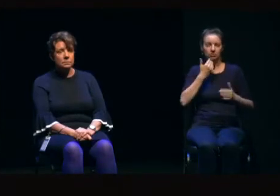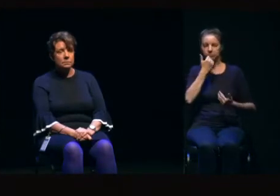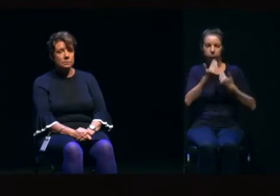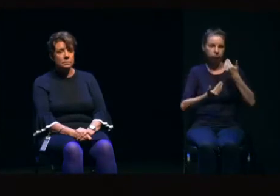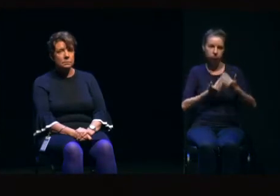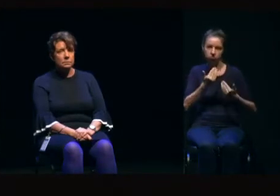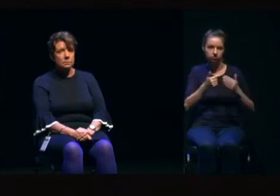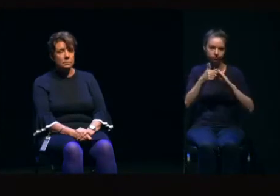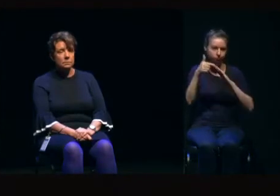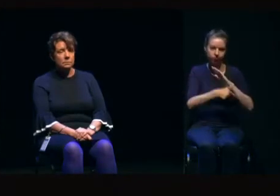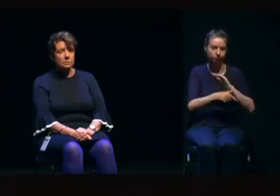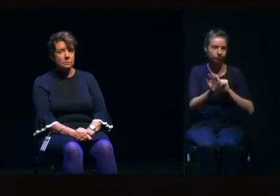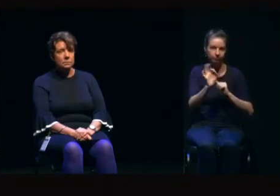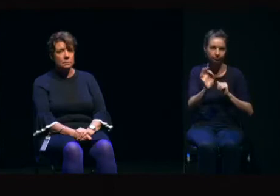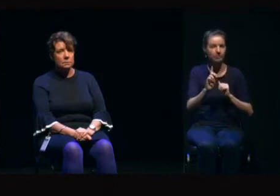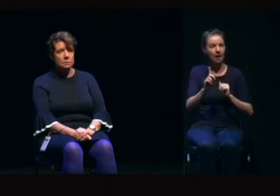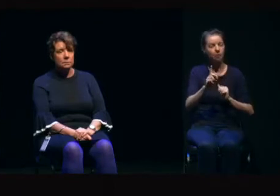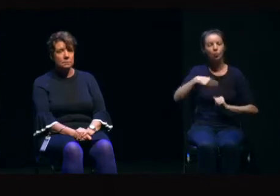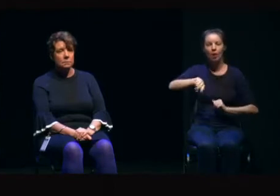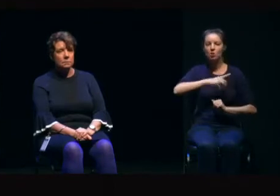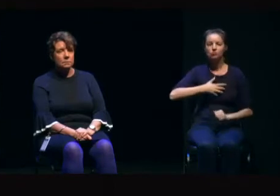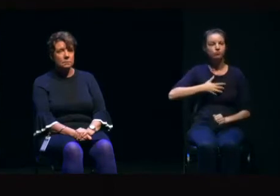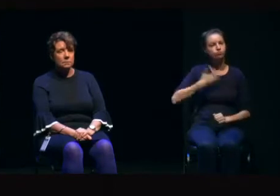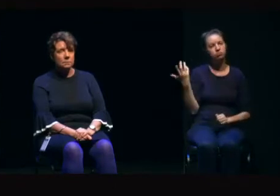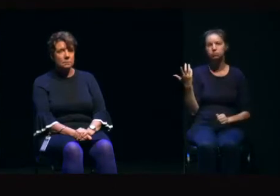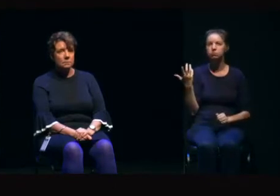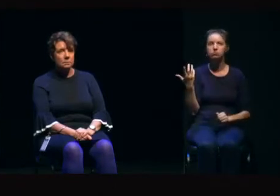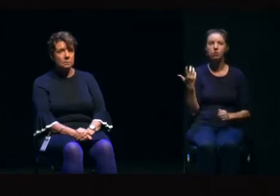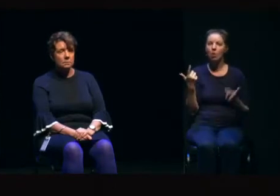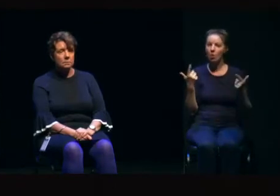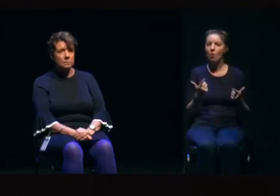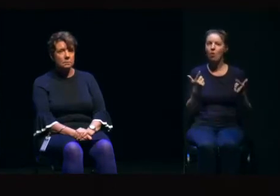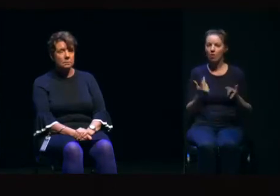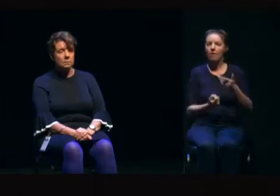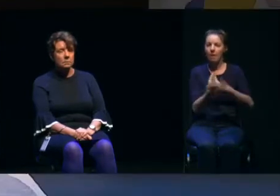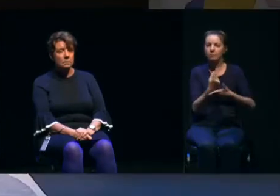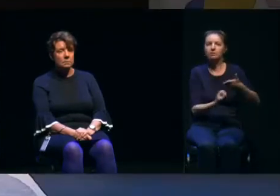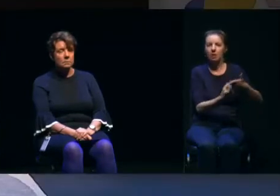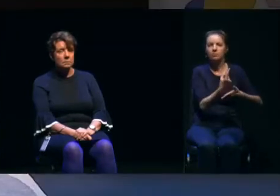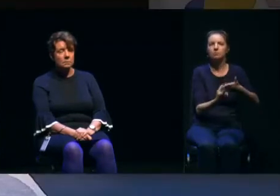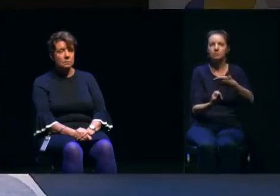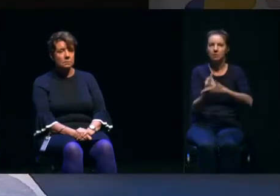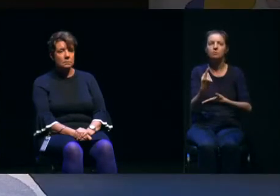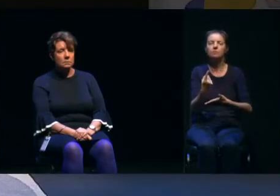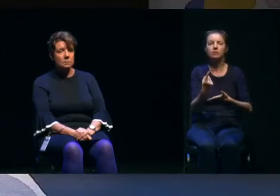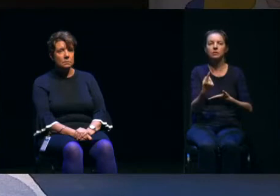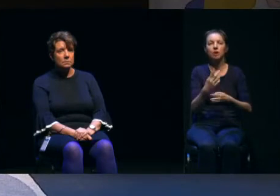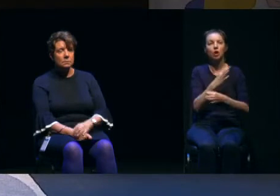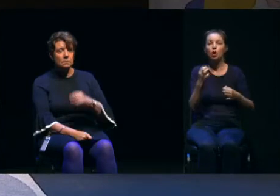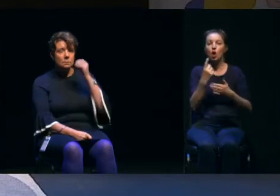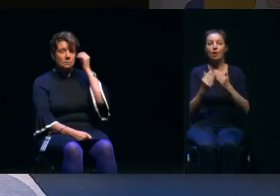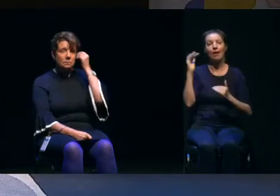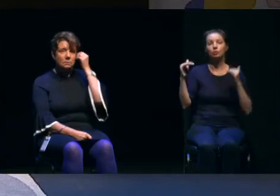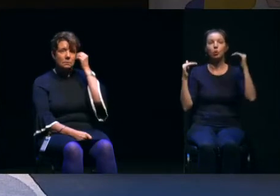think, at this moment. But we are very angry. There's been a lot happening involving not just adult